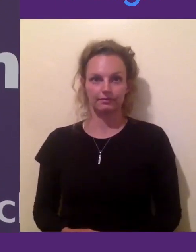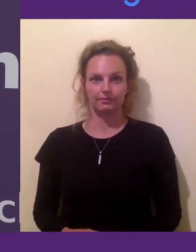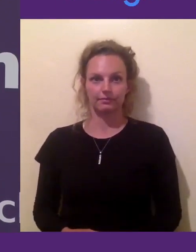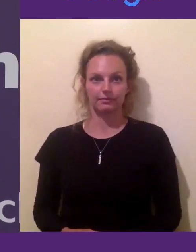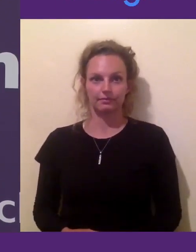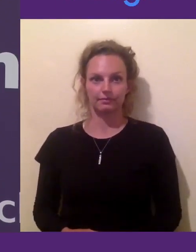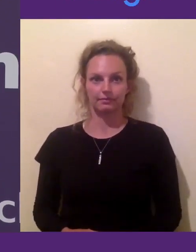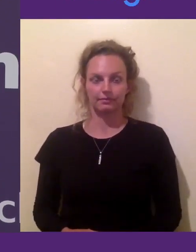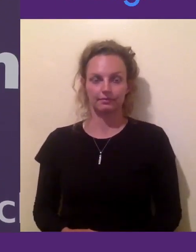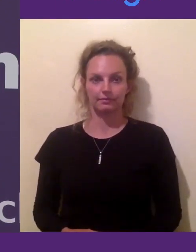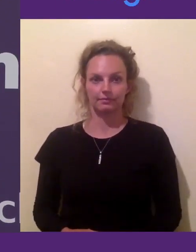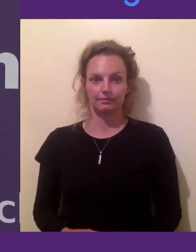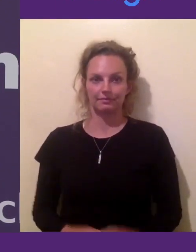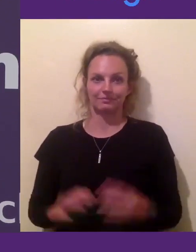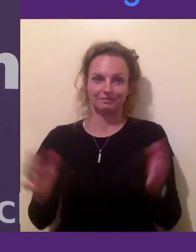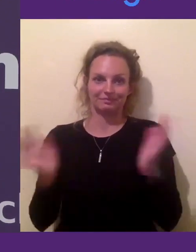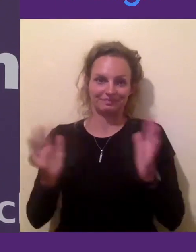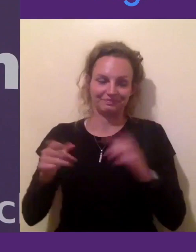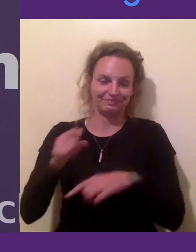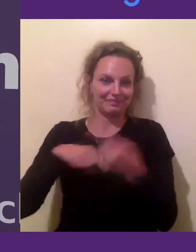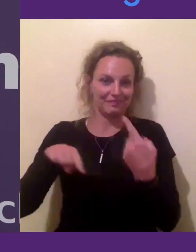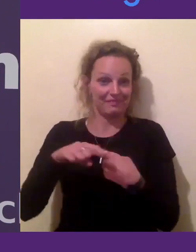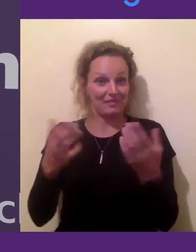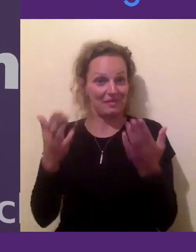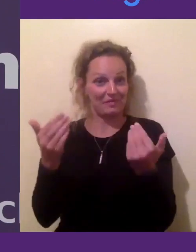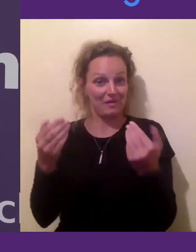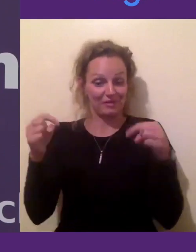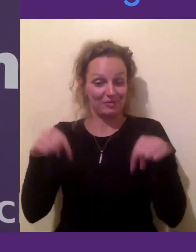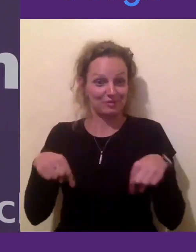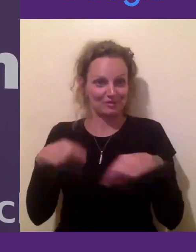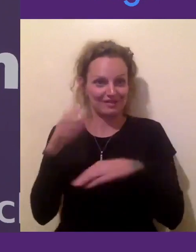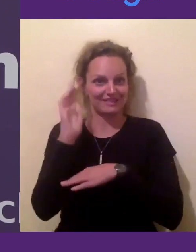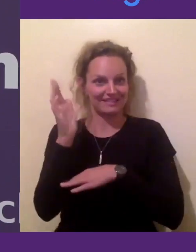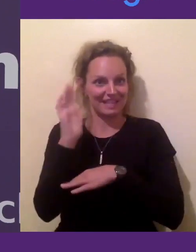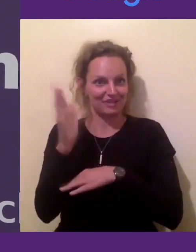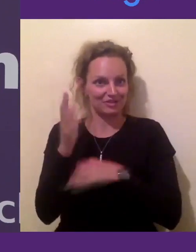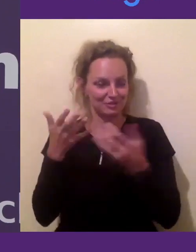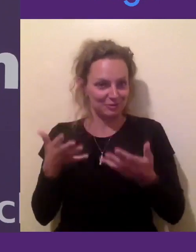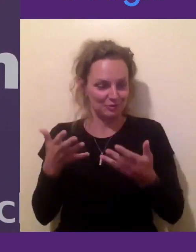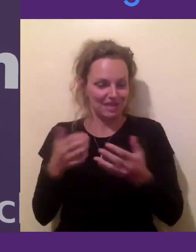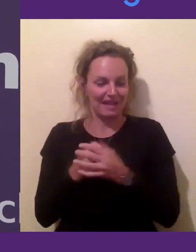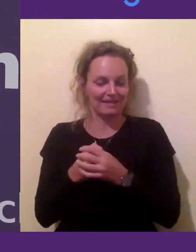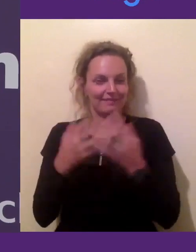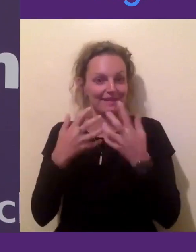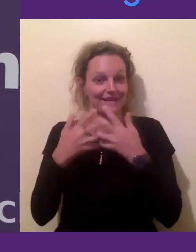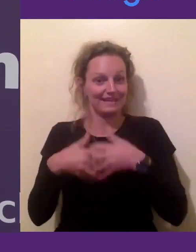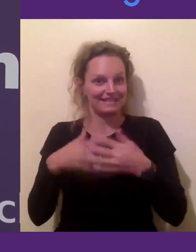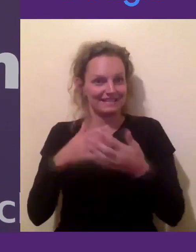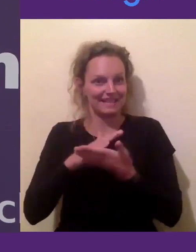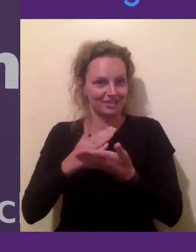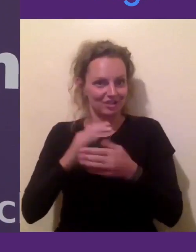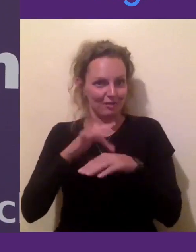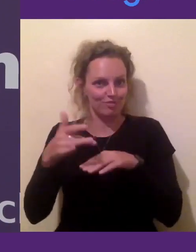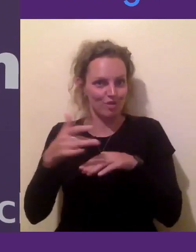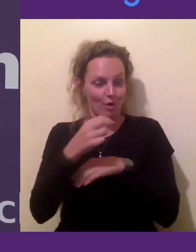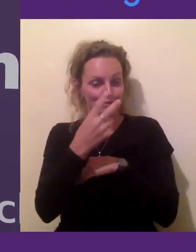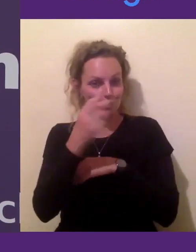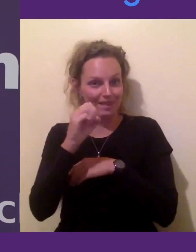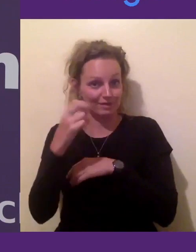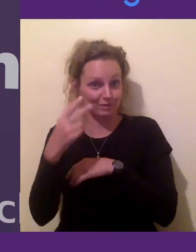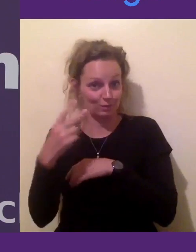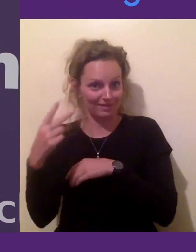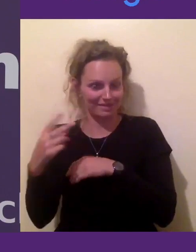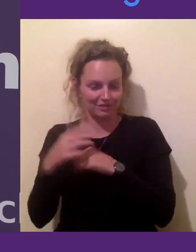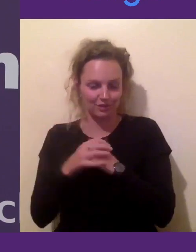session from TechShare Pro 2022. It's all about two words that are really close to my heart: accessibility